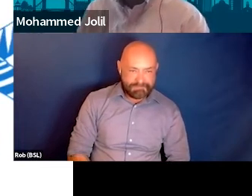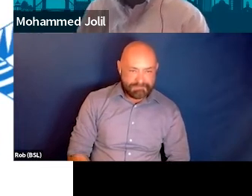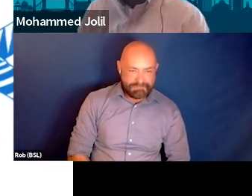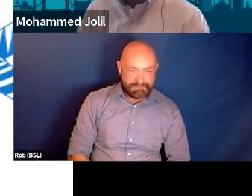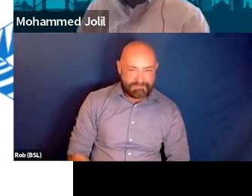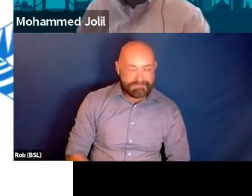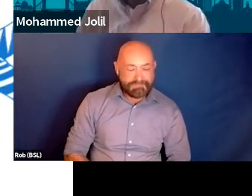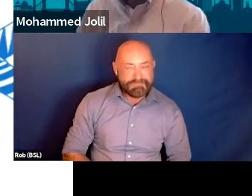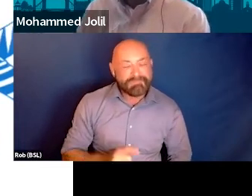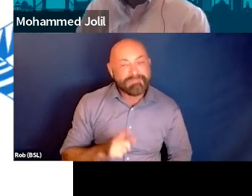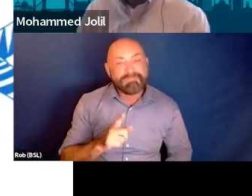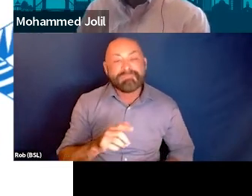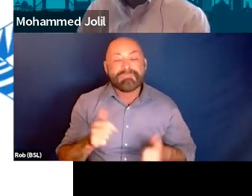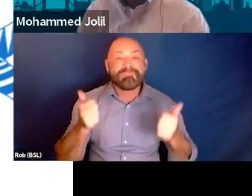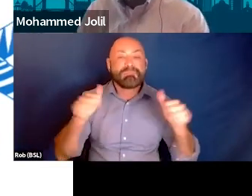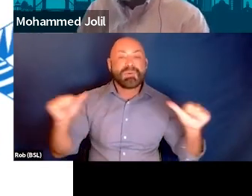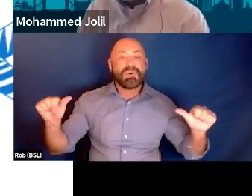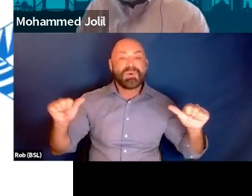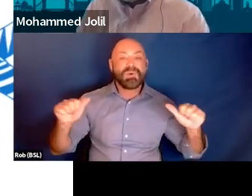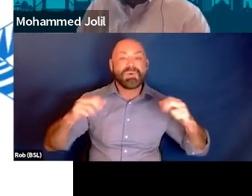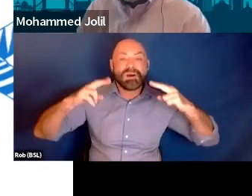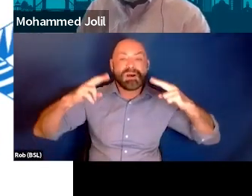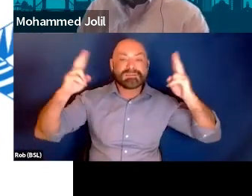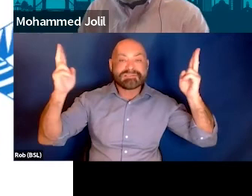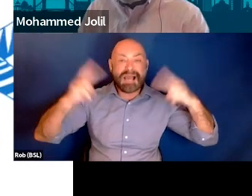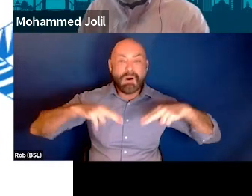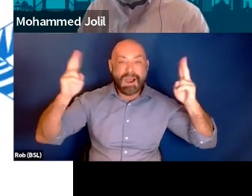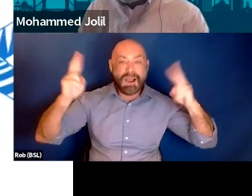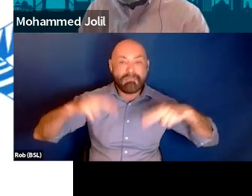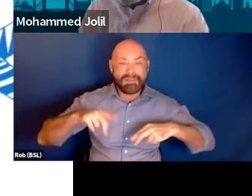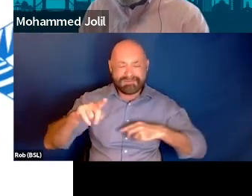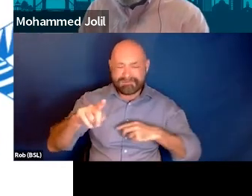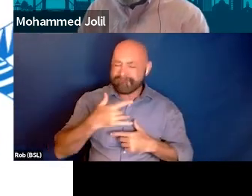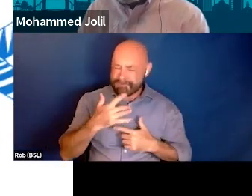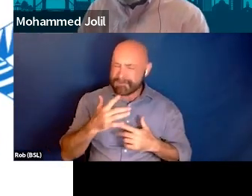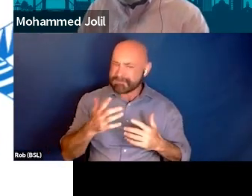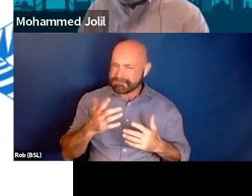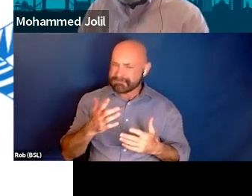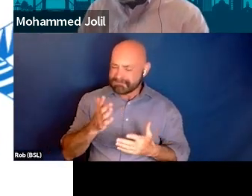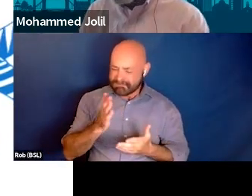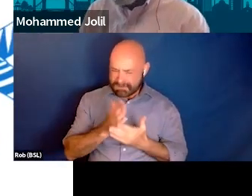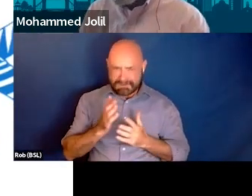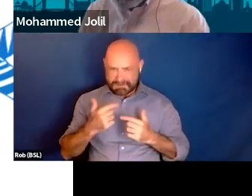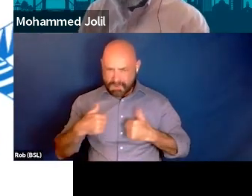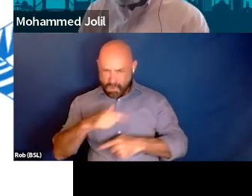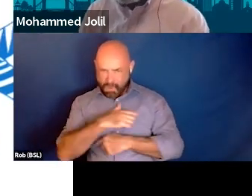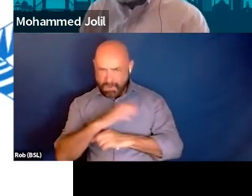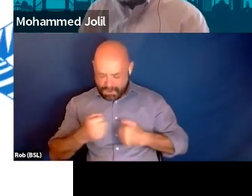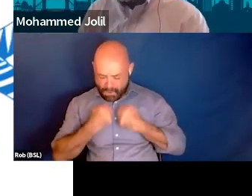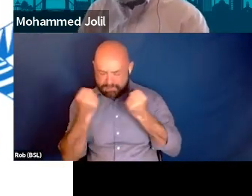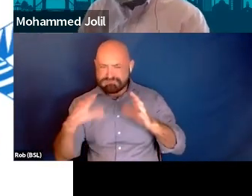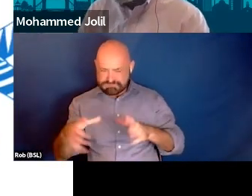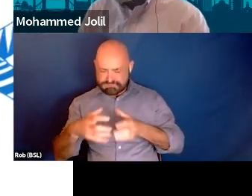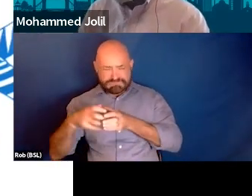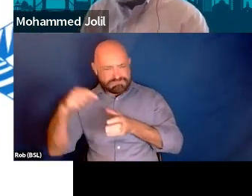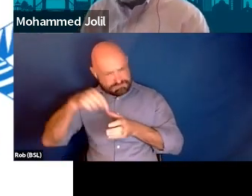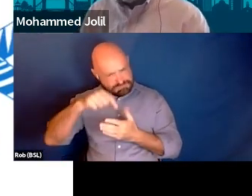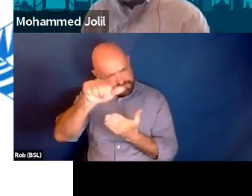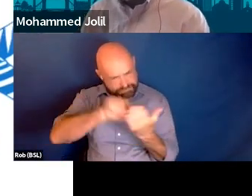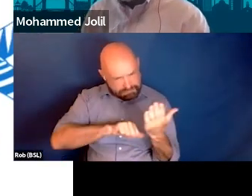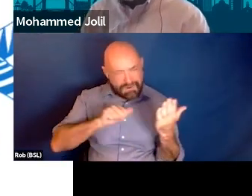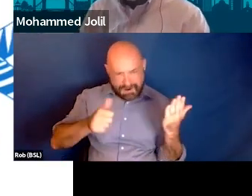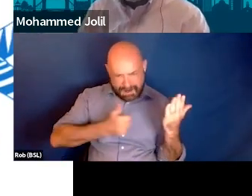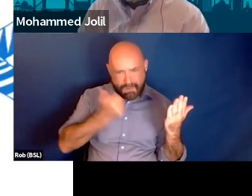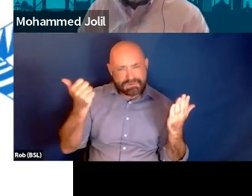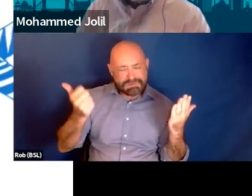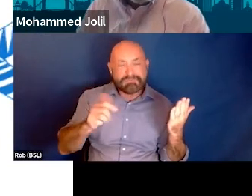Tower Hamlets that it's owned by our partners, and it was done. It's taken a long time to do it. We thought that we